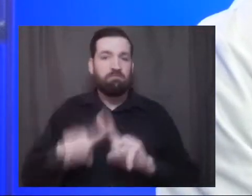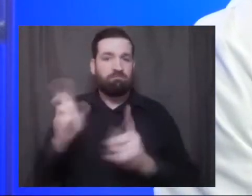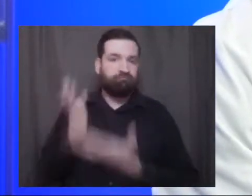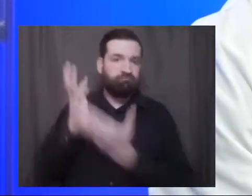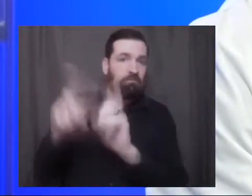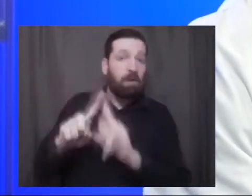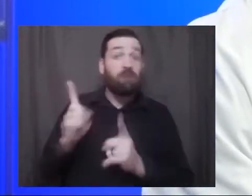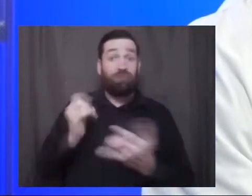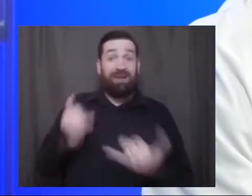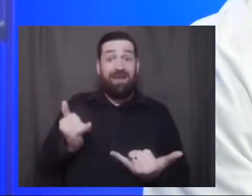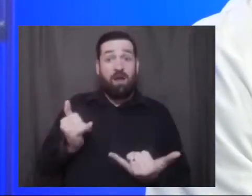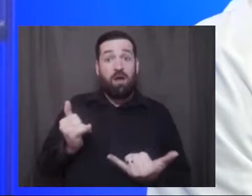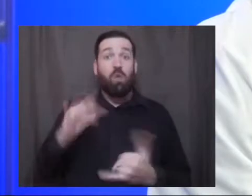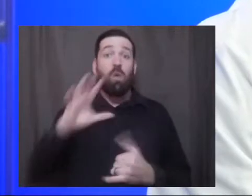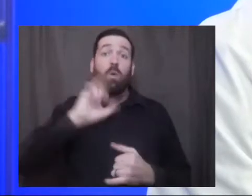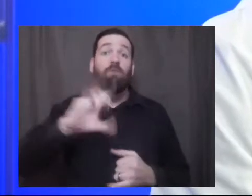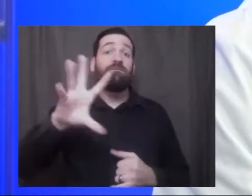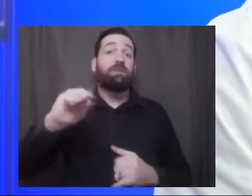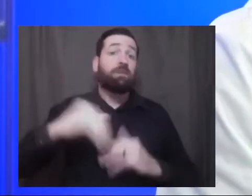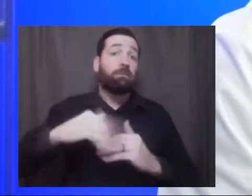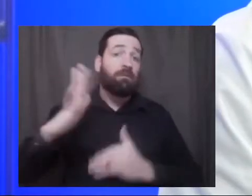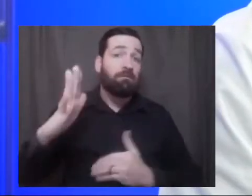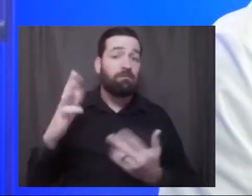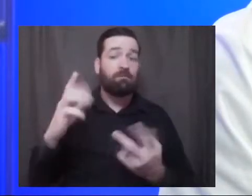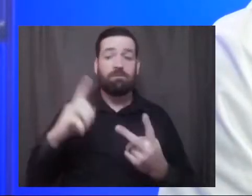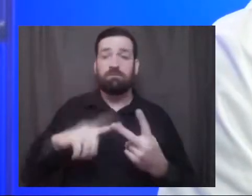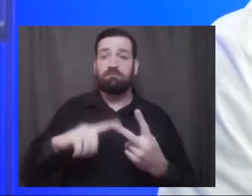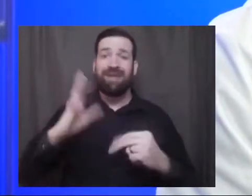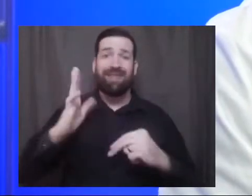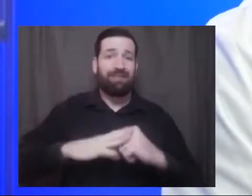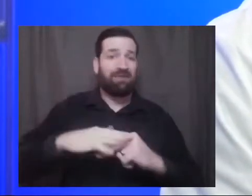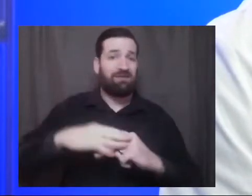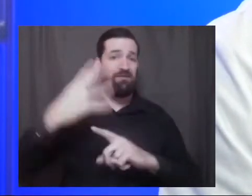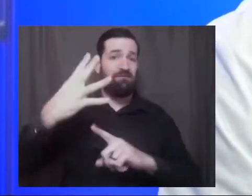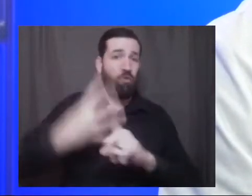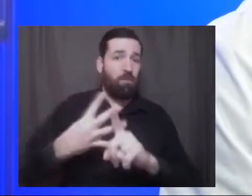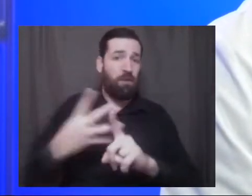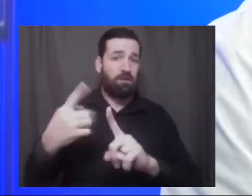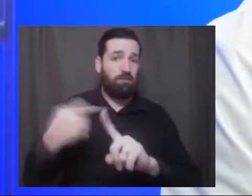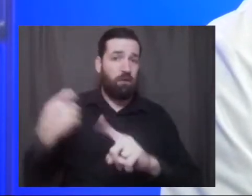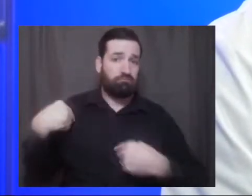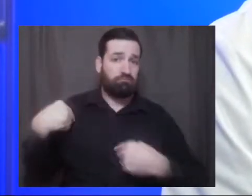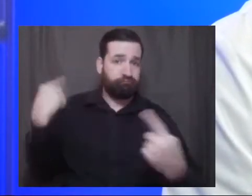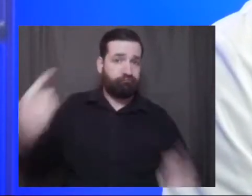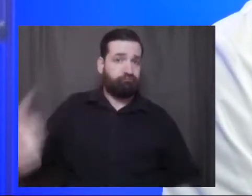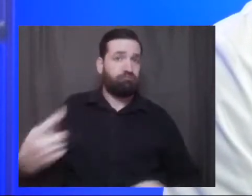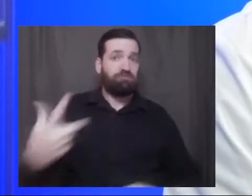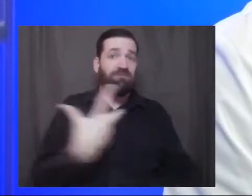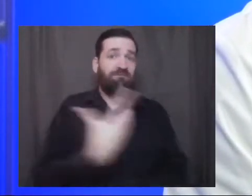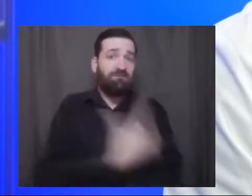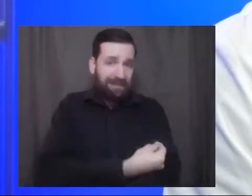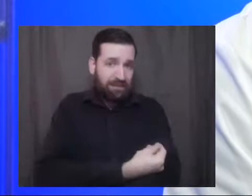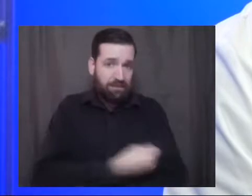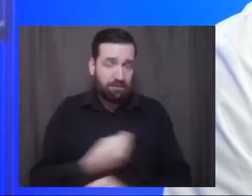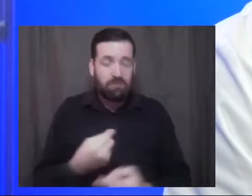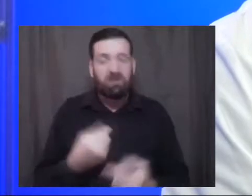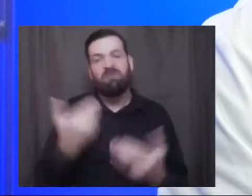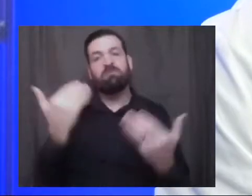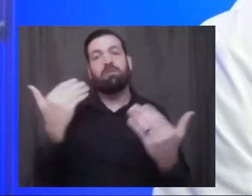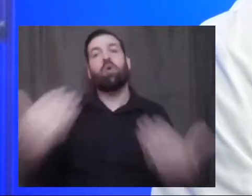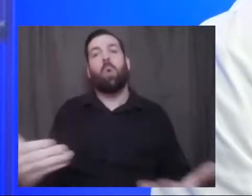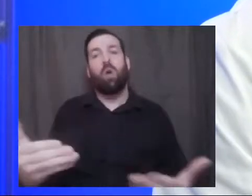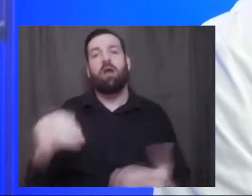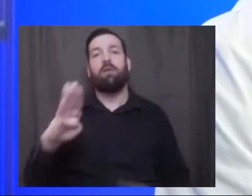older, if you are more than 4 months out from your last dose of vaccine, you can go ahead and get that booster